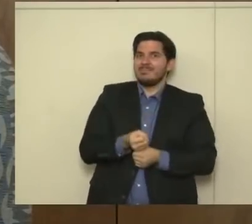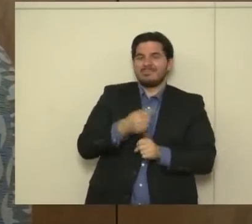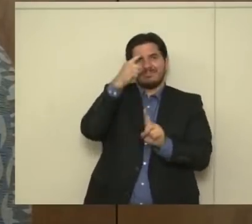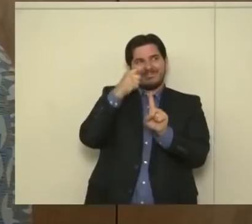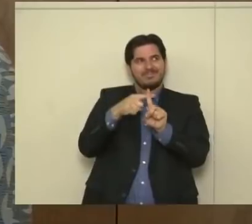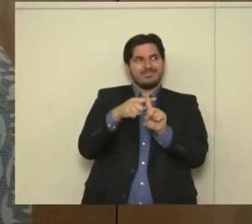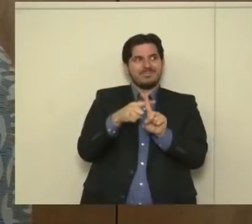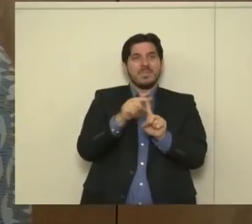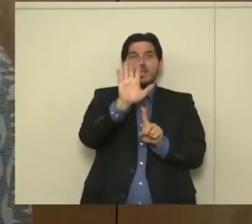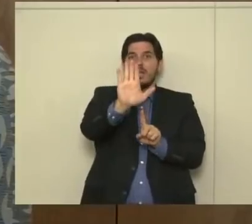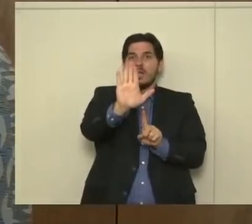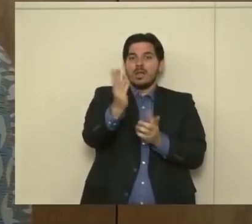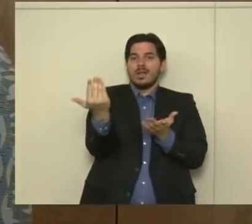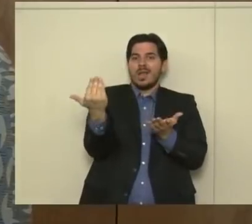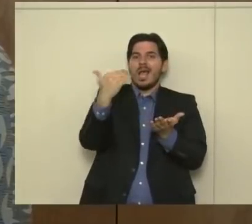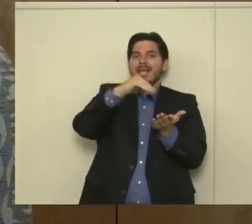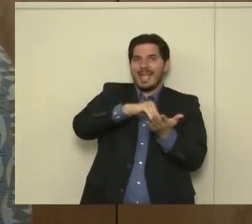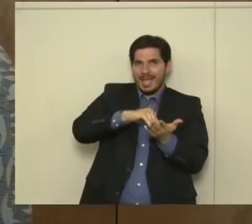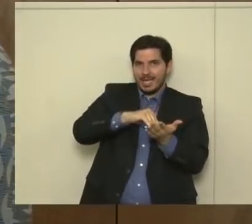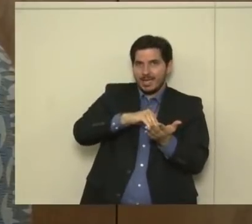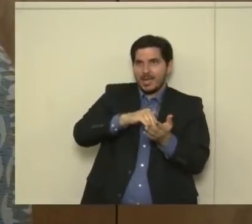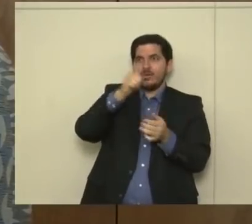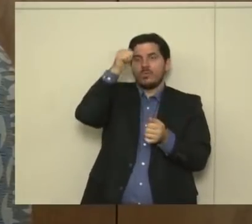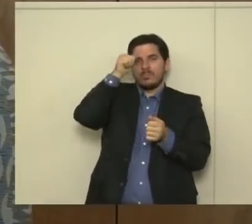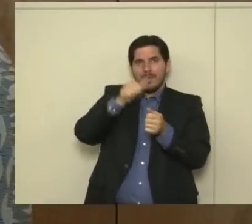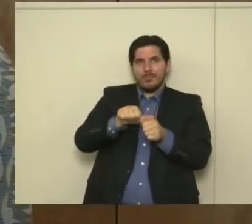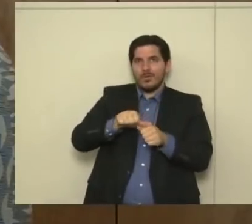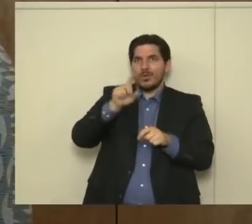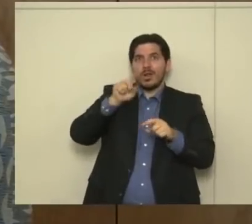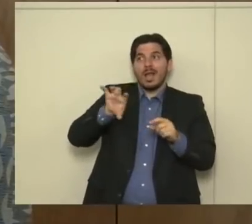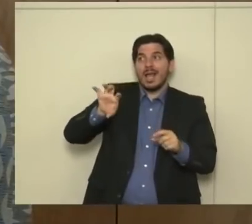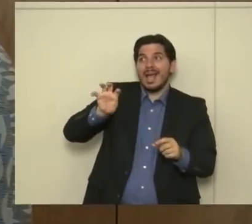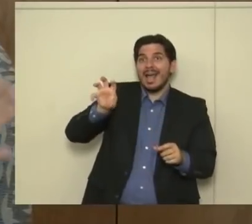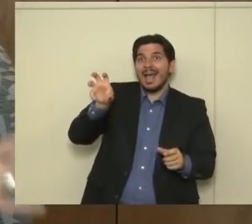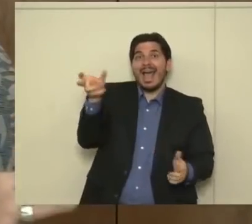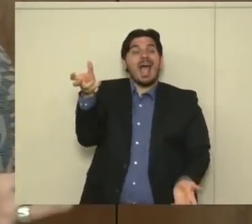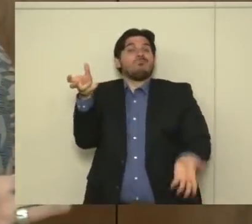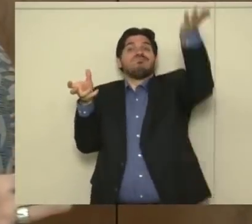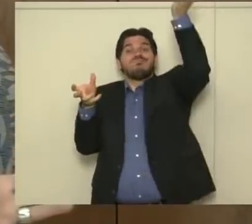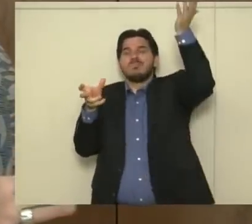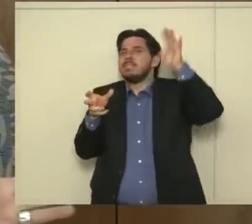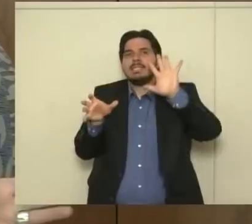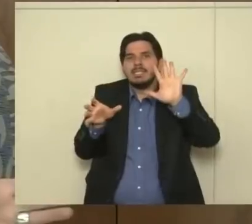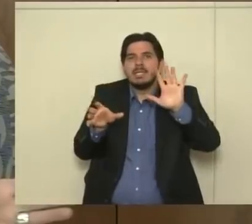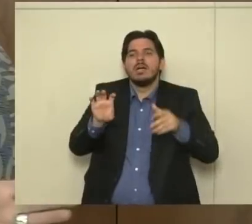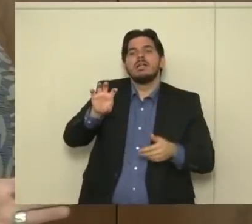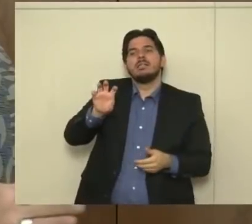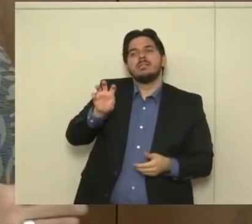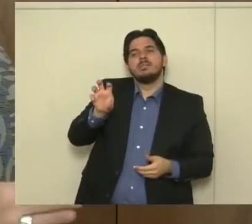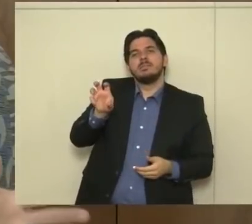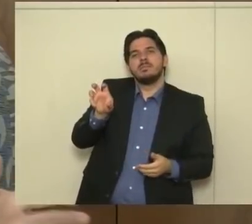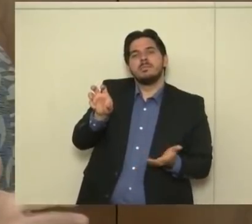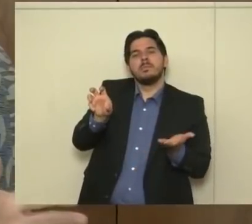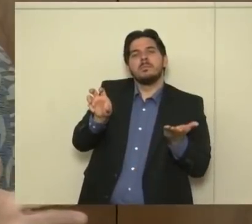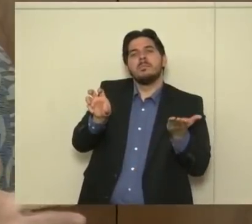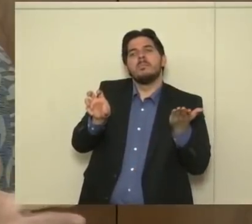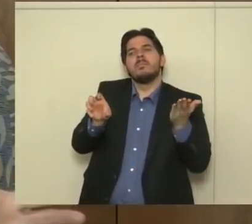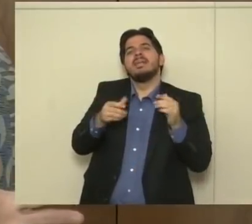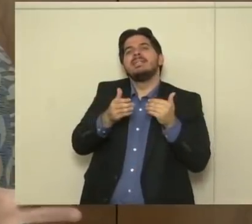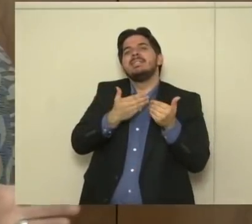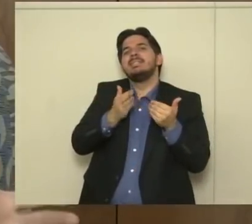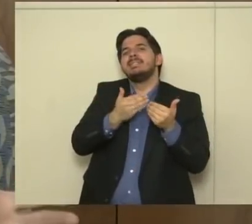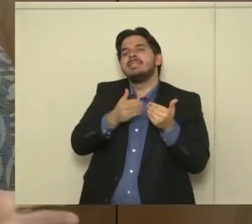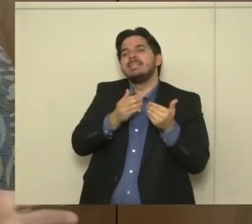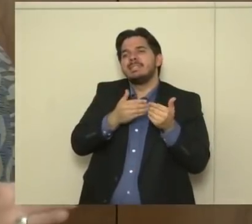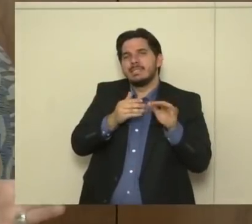Star here, dimmer switch, not too much so that we harm the opportunities for in-person learning for